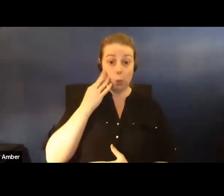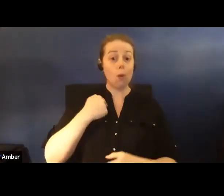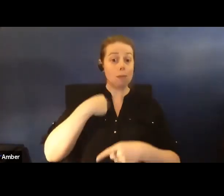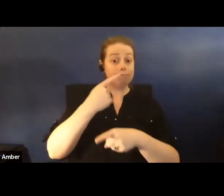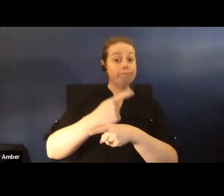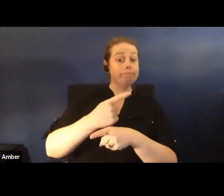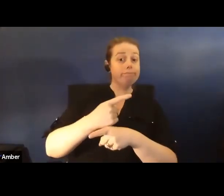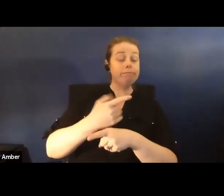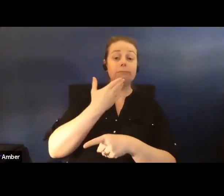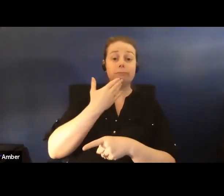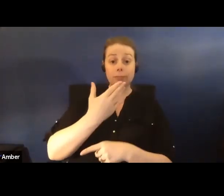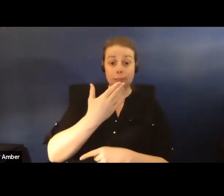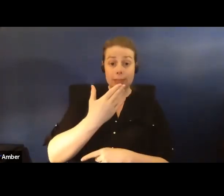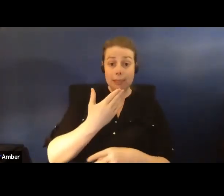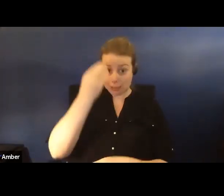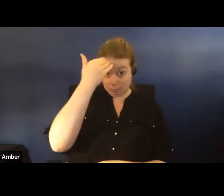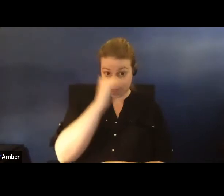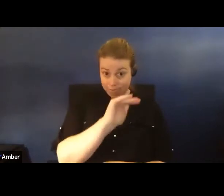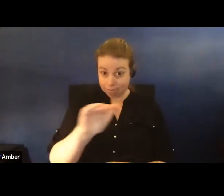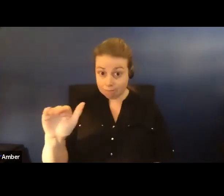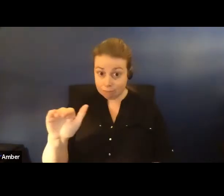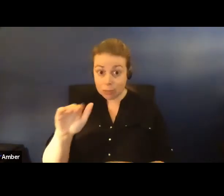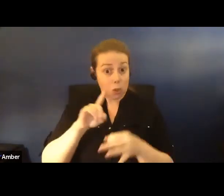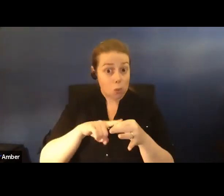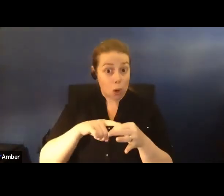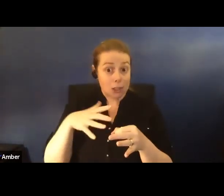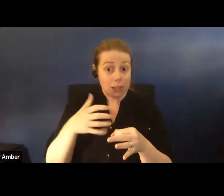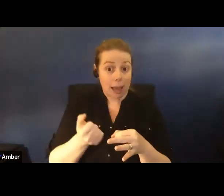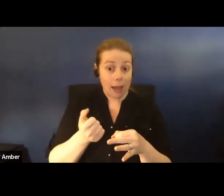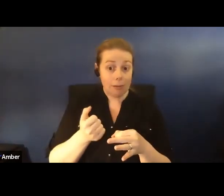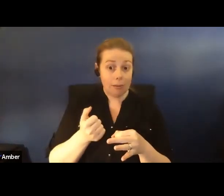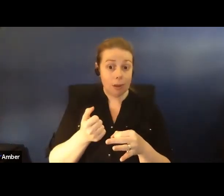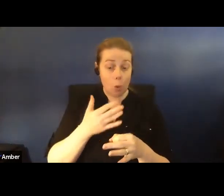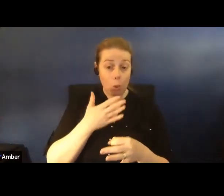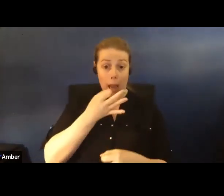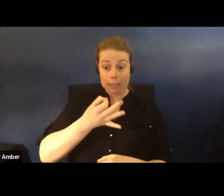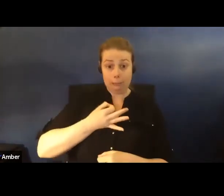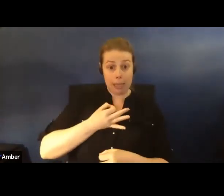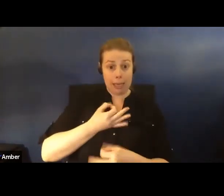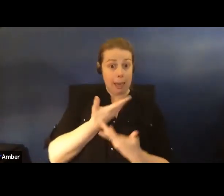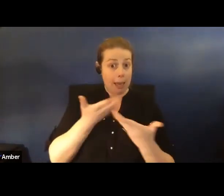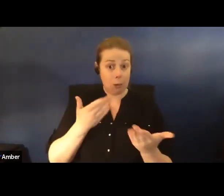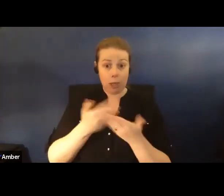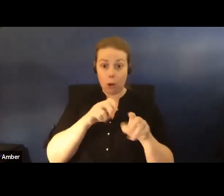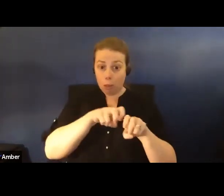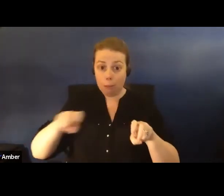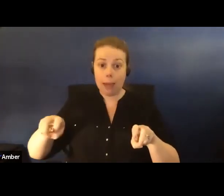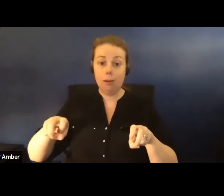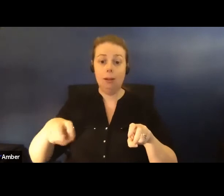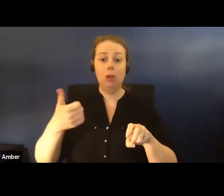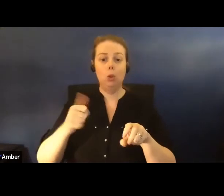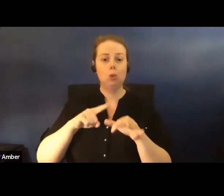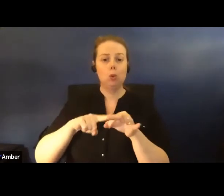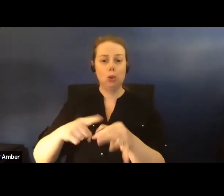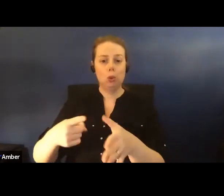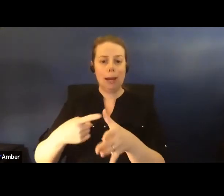that if you want to ask questions of any or all of us, you can use the Q&A function to